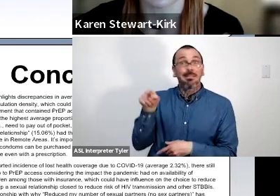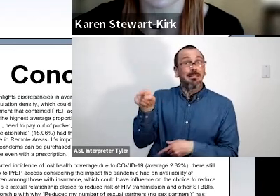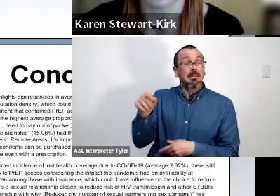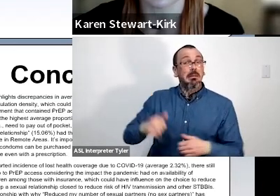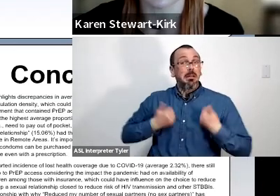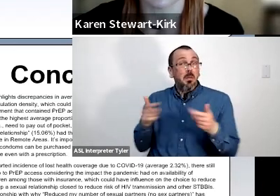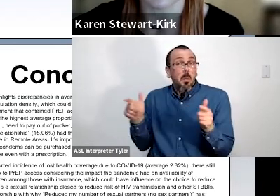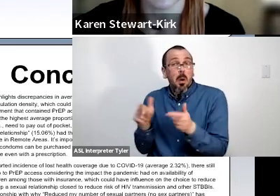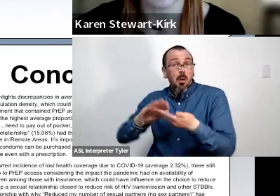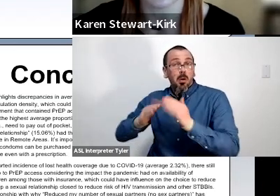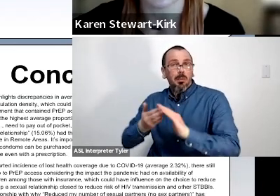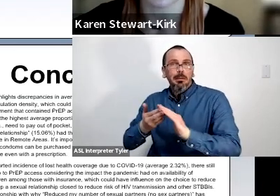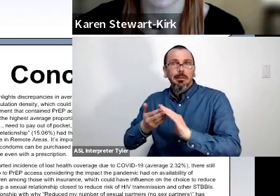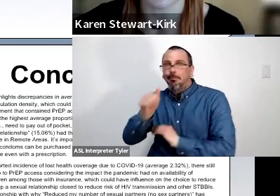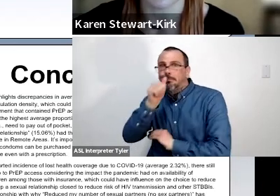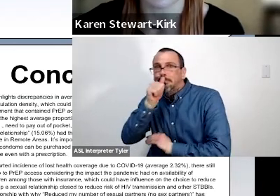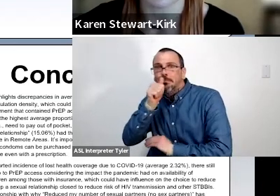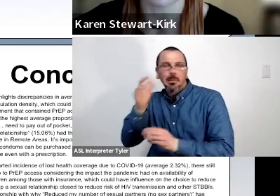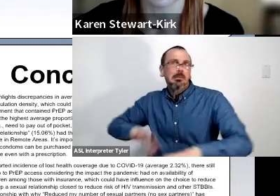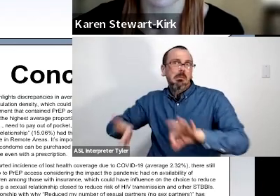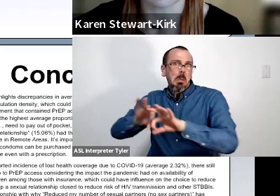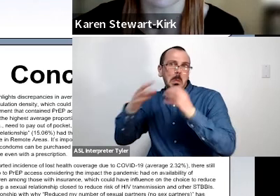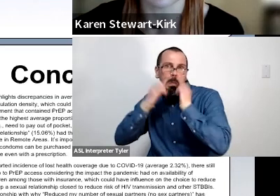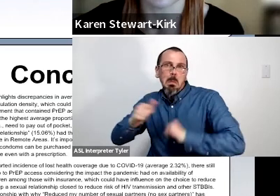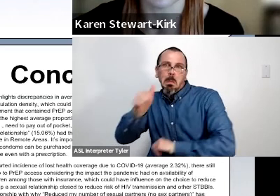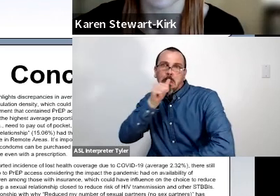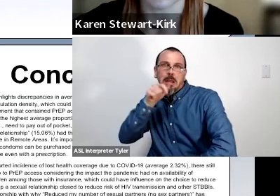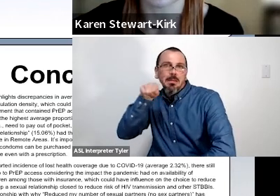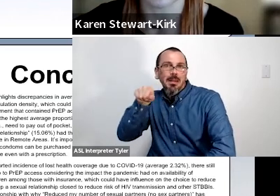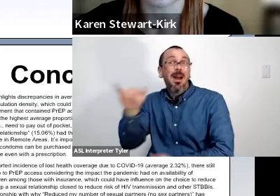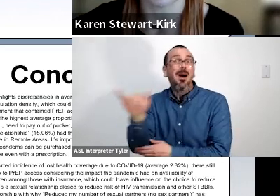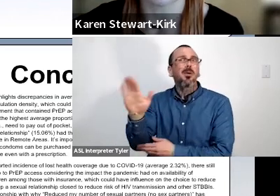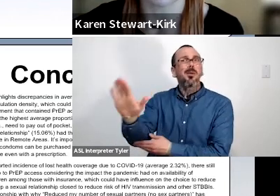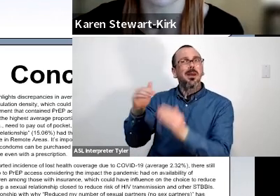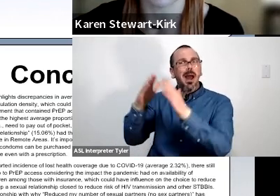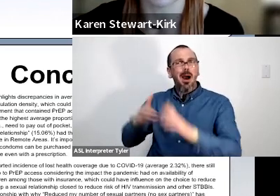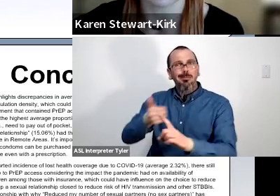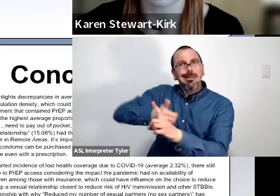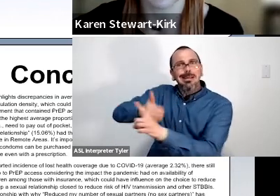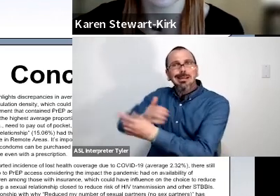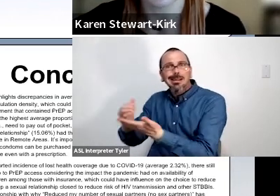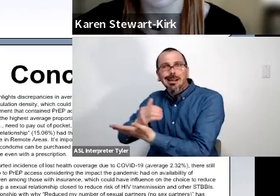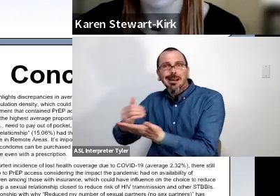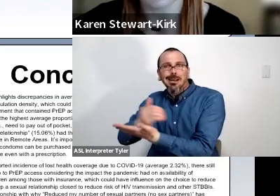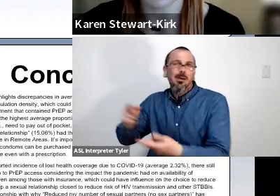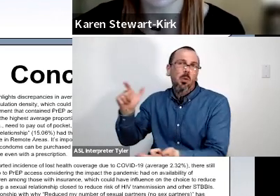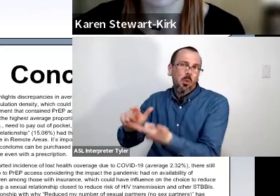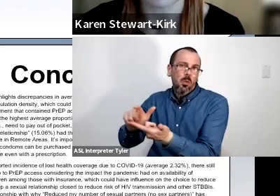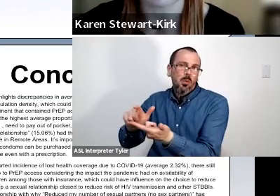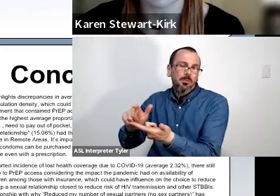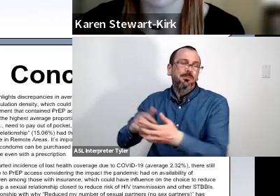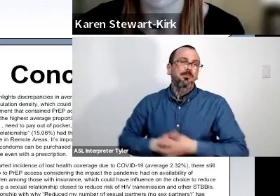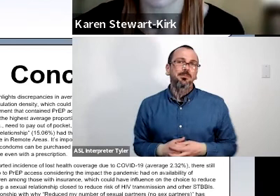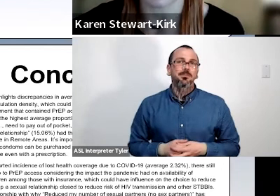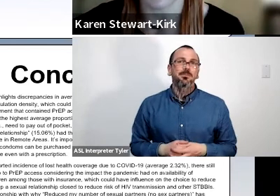and tightly knit community, in addition to greater instances of lower household income and education among these communities. Using the